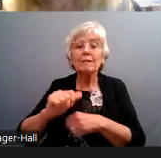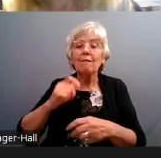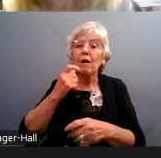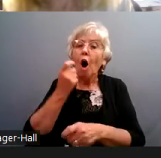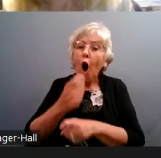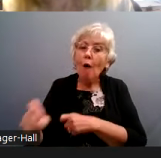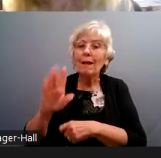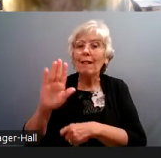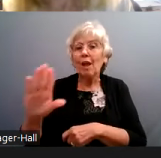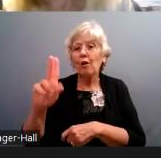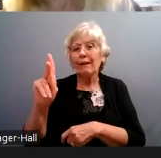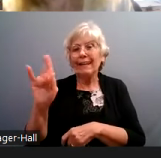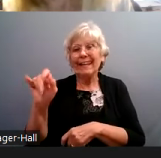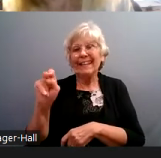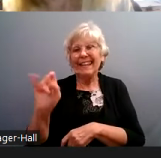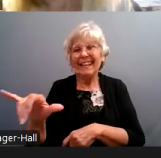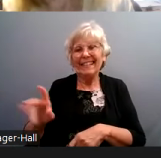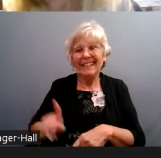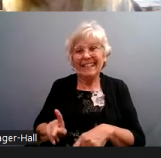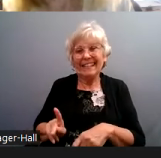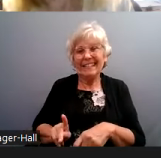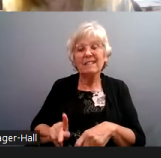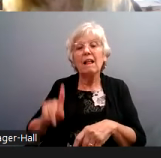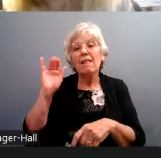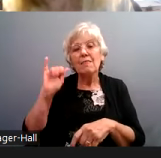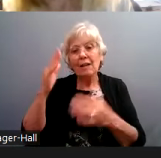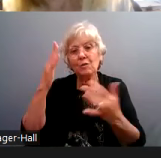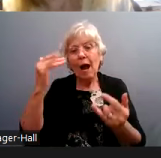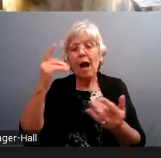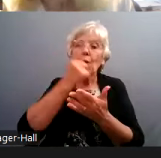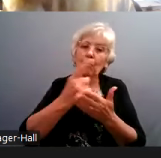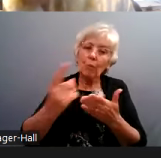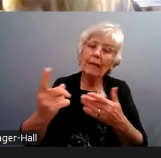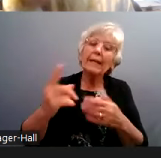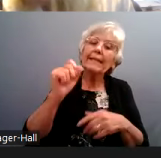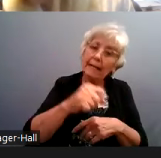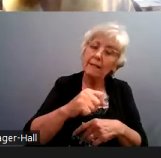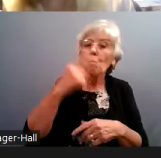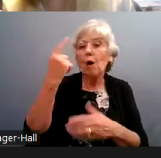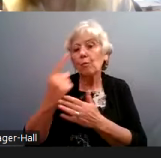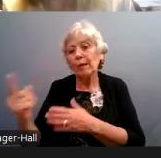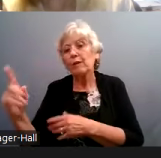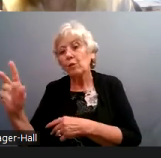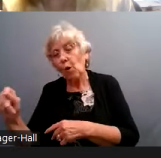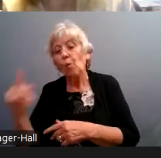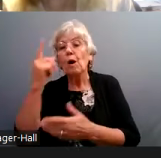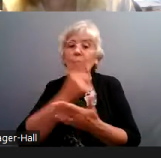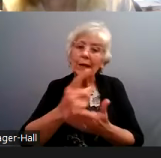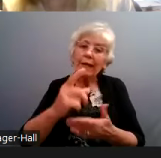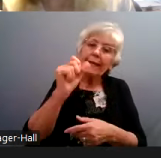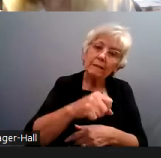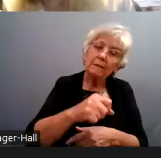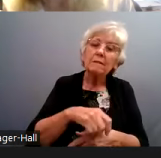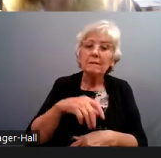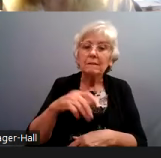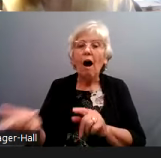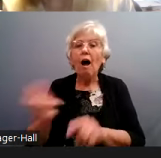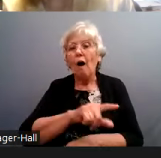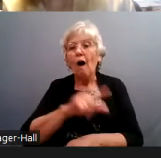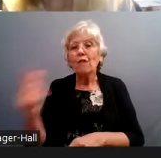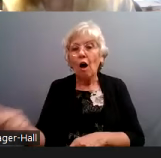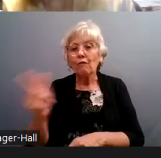so that's why we kind of do this pulse therapy where we do like, 1 week on and then 1 week off and then 1 week on. If you have an adult,